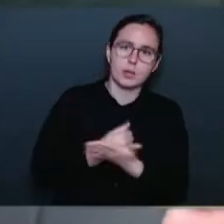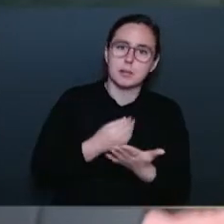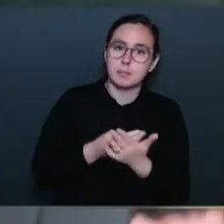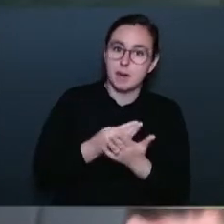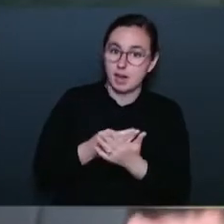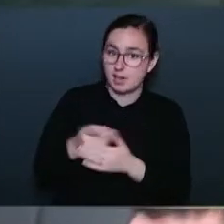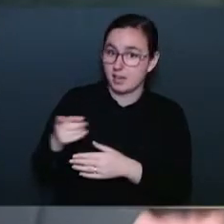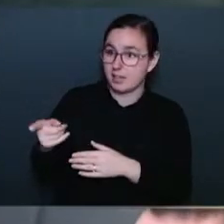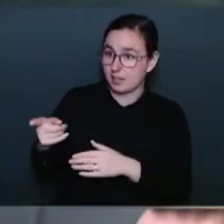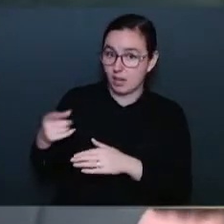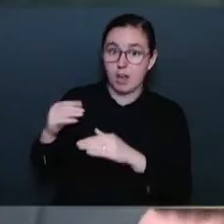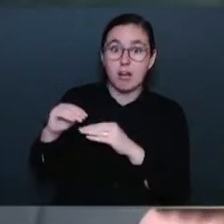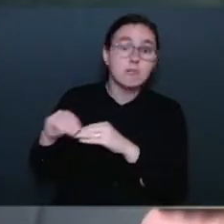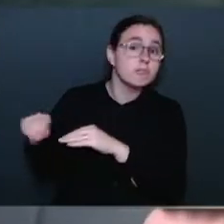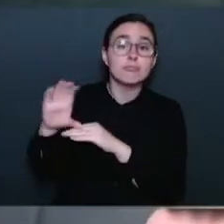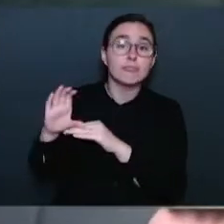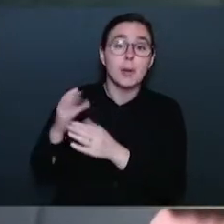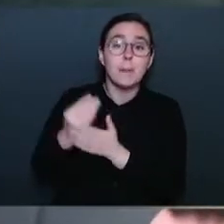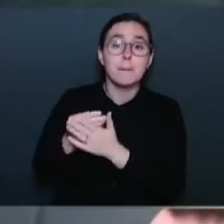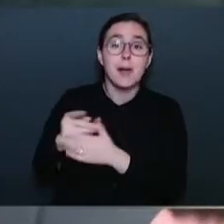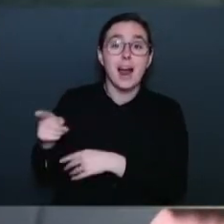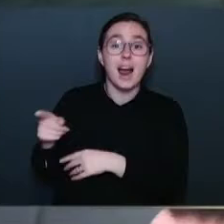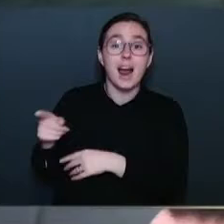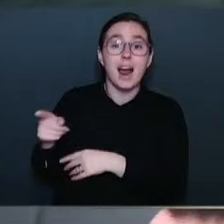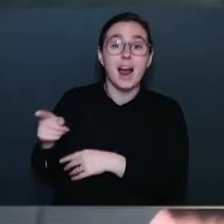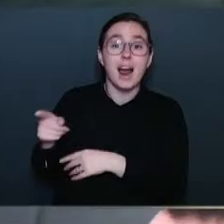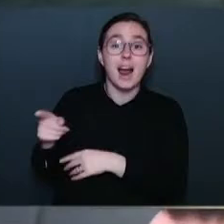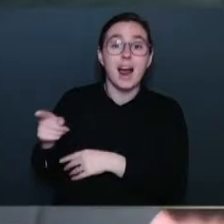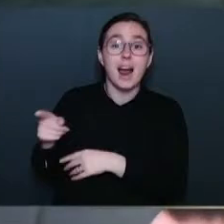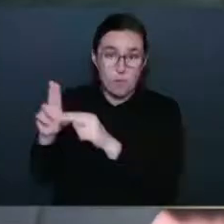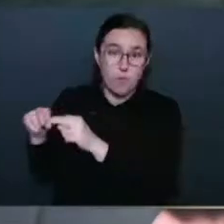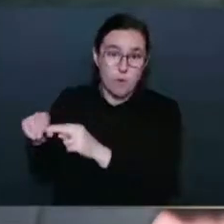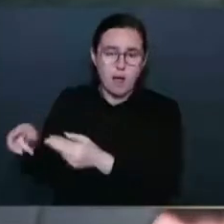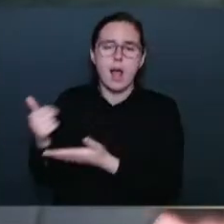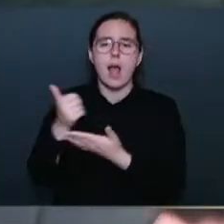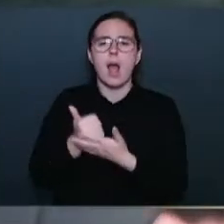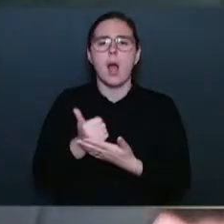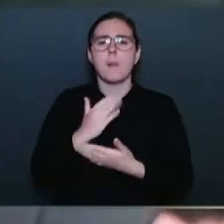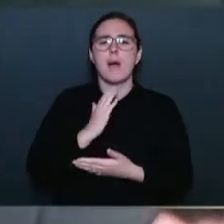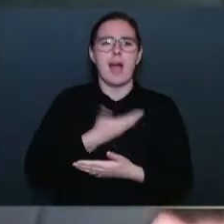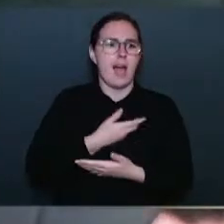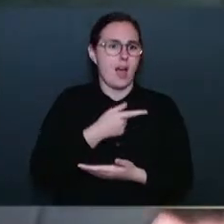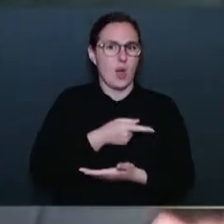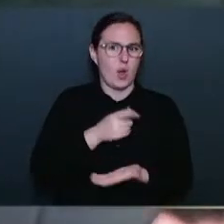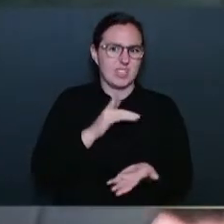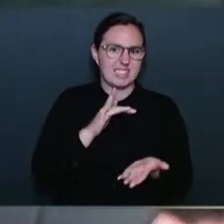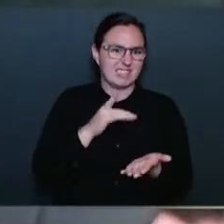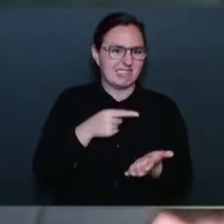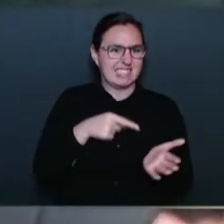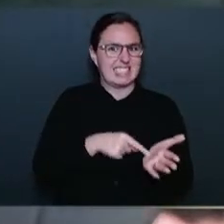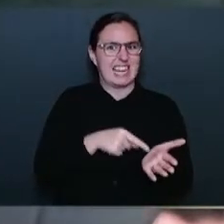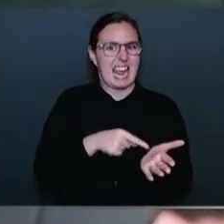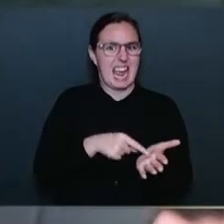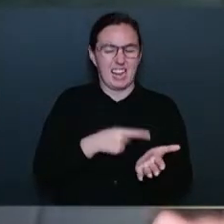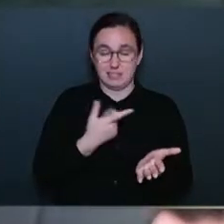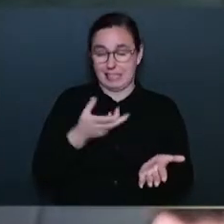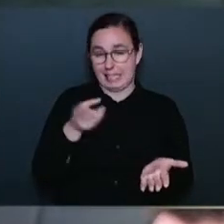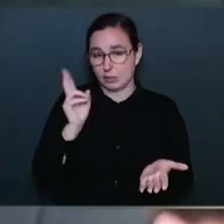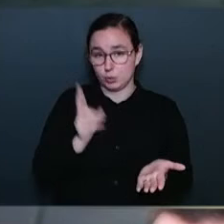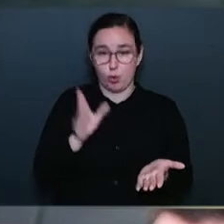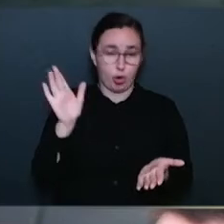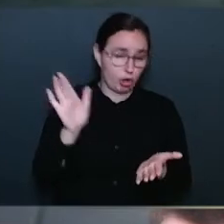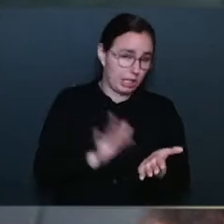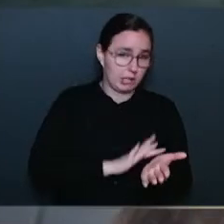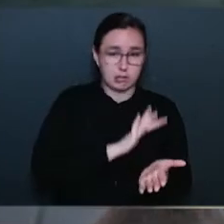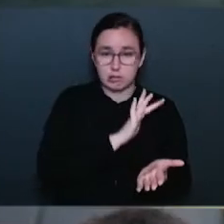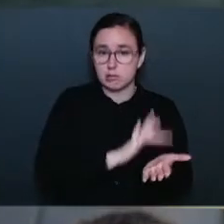repayment over the history and the struggling 13.4 billion dollars against the minister how much is the